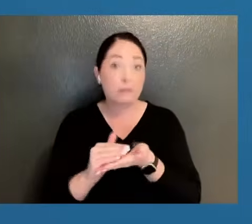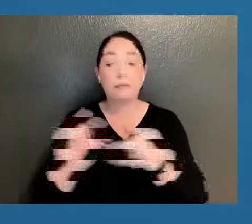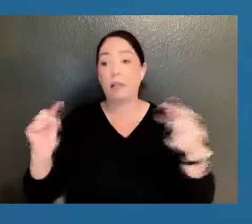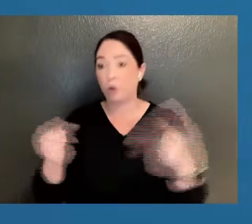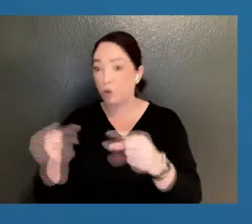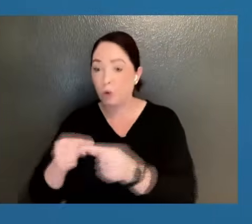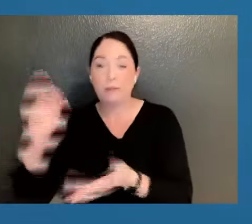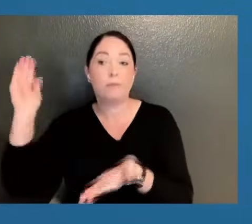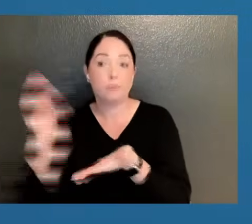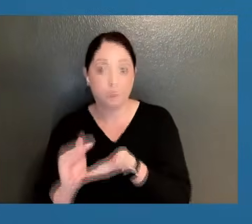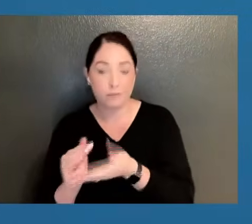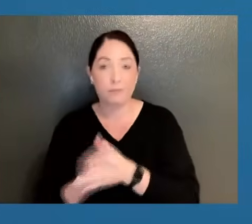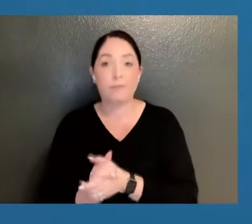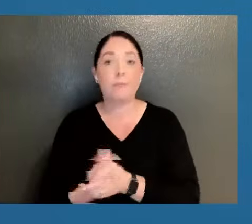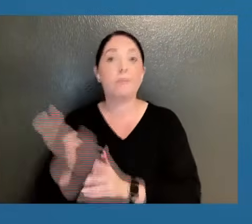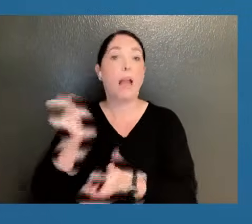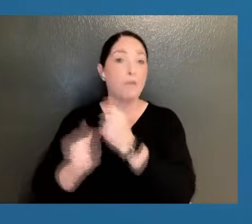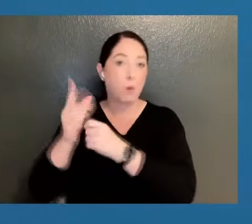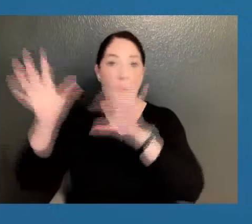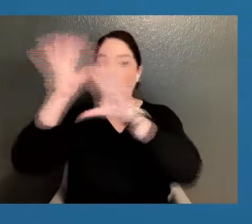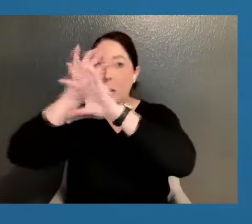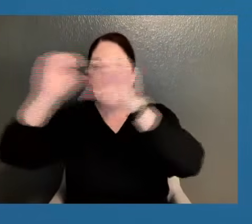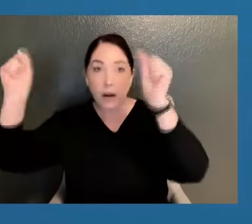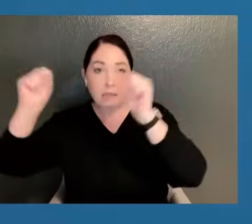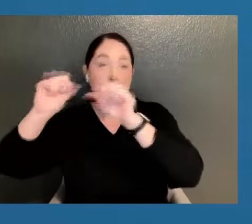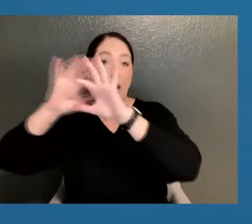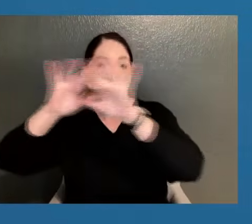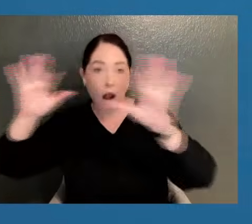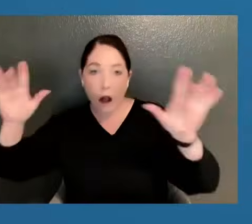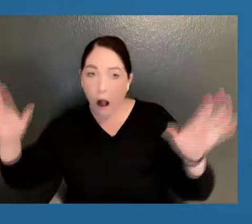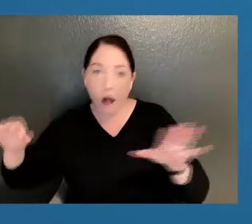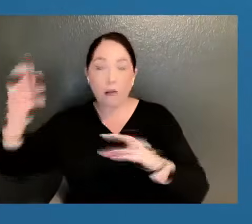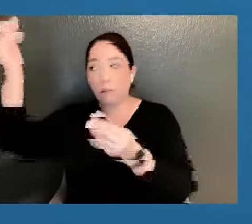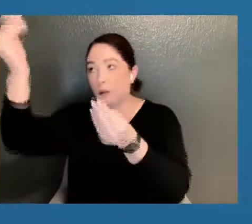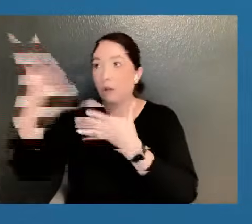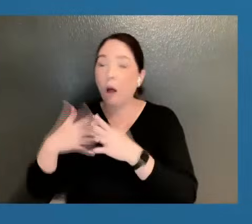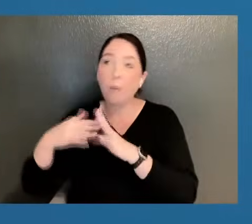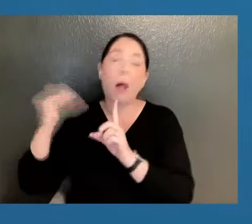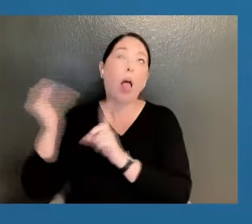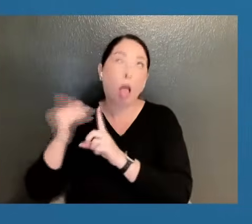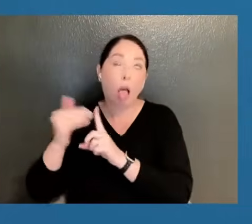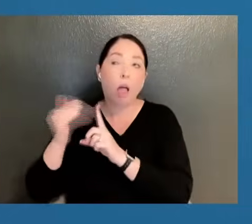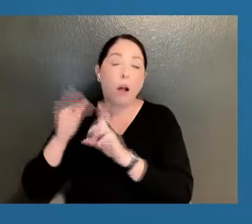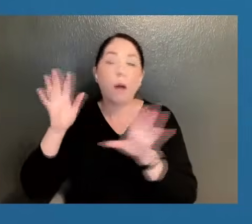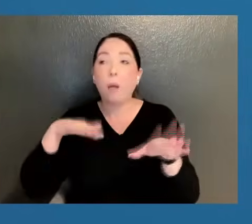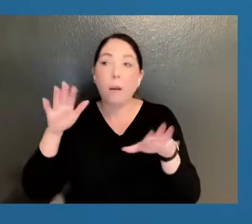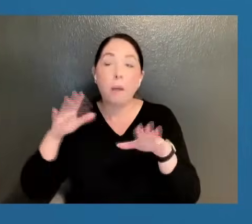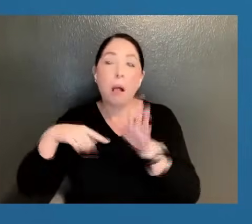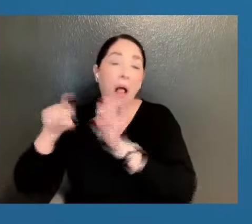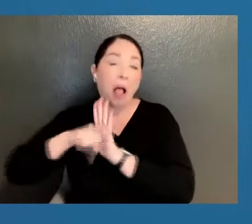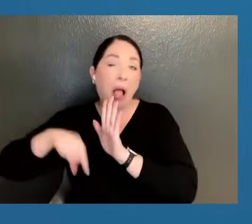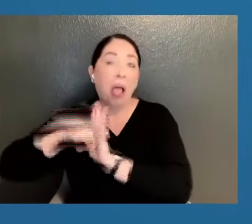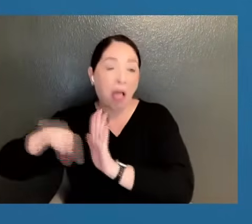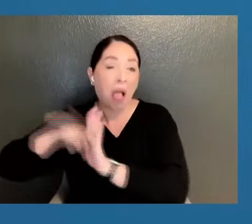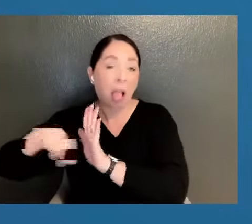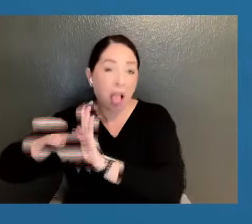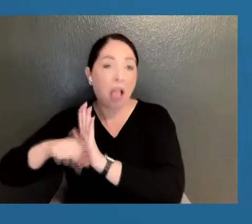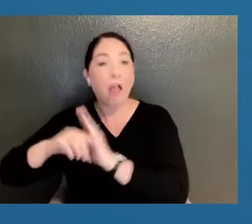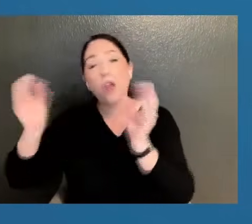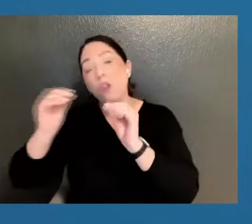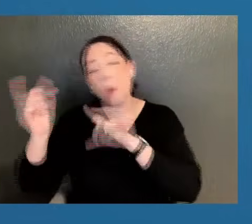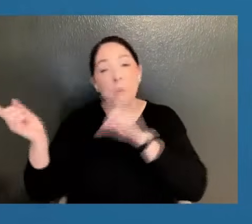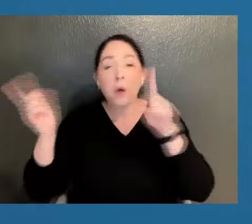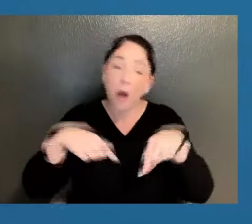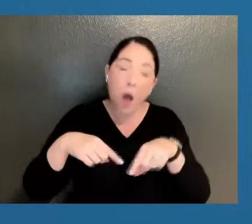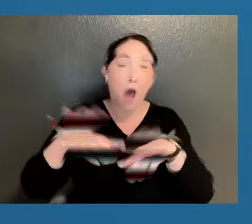from the president on down, you're killing New York City, nobody's going to come, you know, traffic's down because the place is empty, no one's there. It's